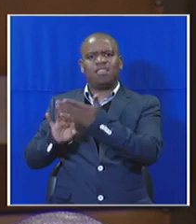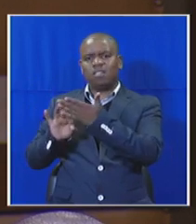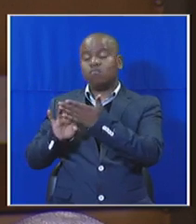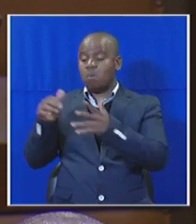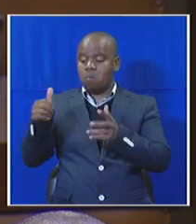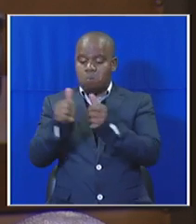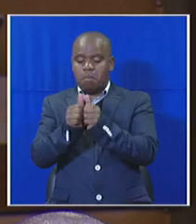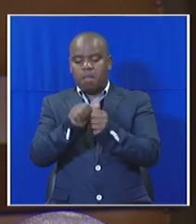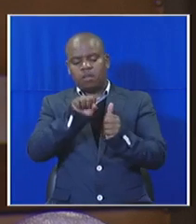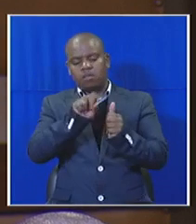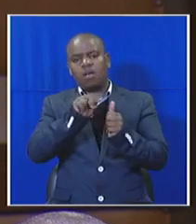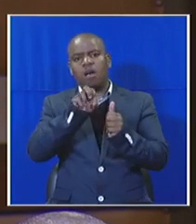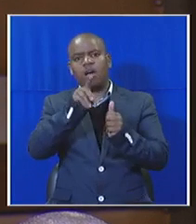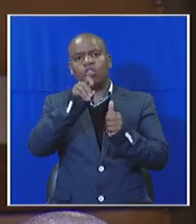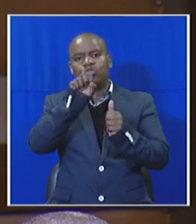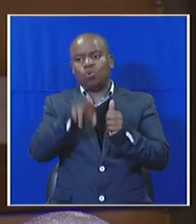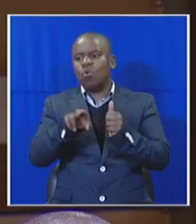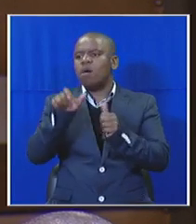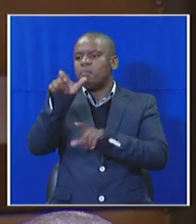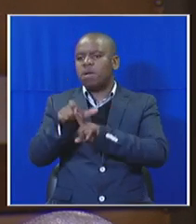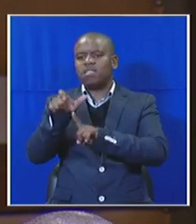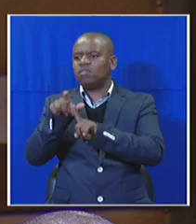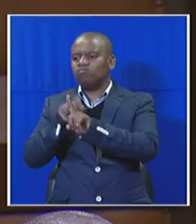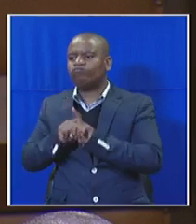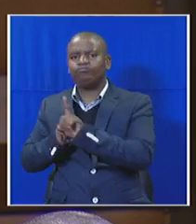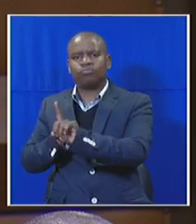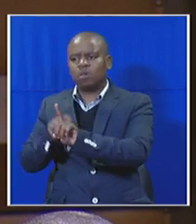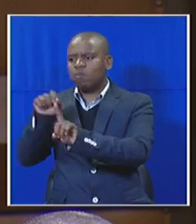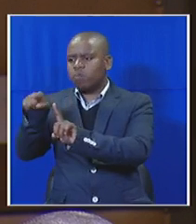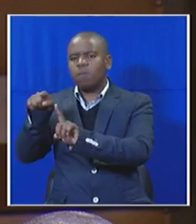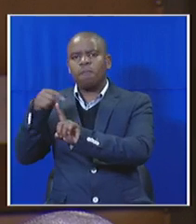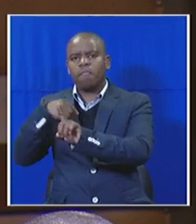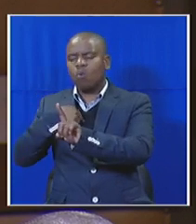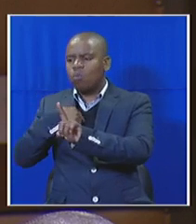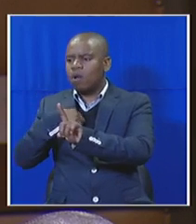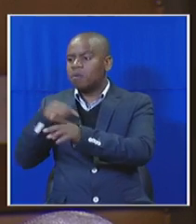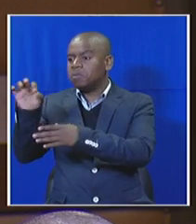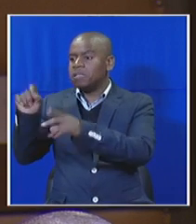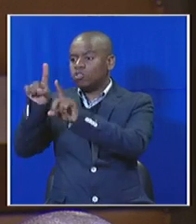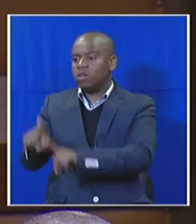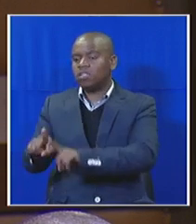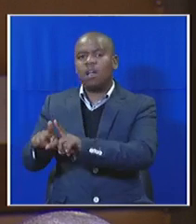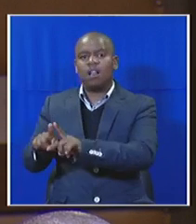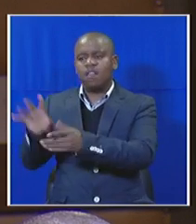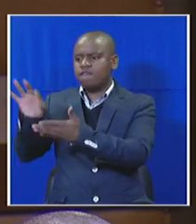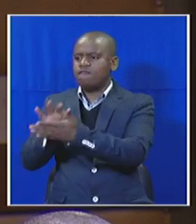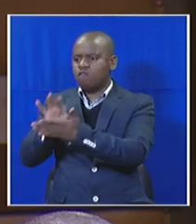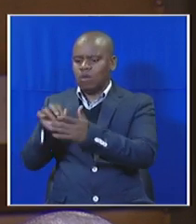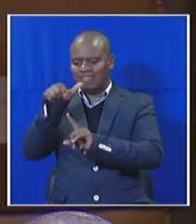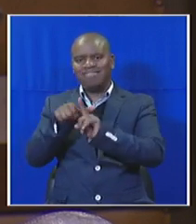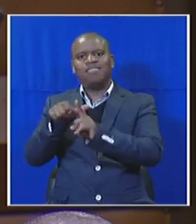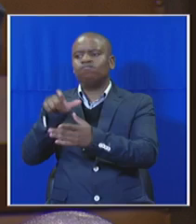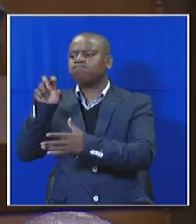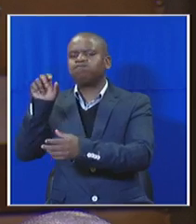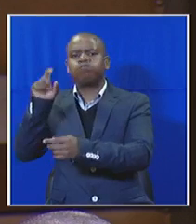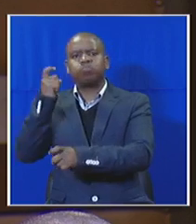SADU-aligned IEC presiding officer refused to count special votes that were cast. After being